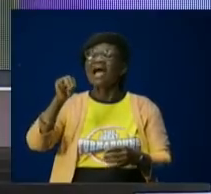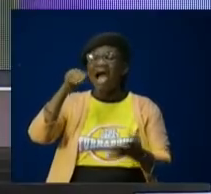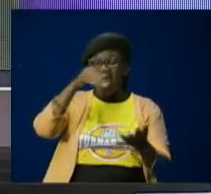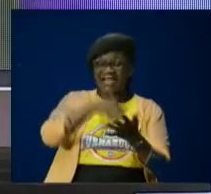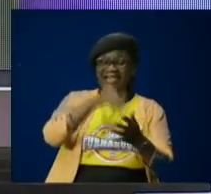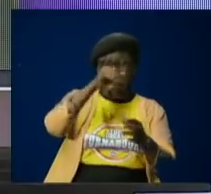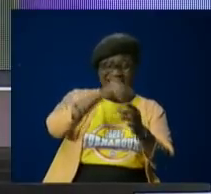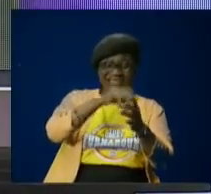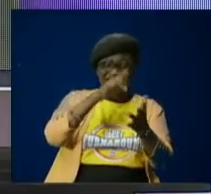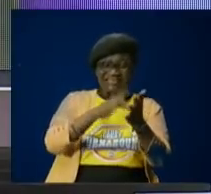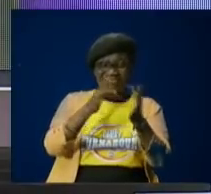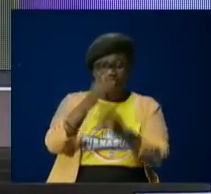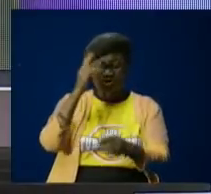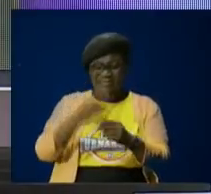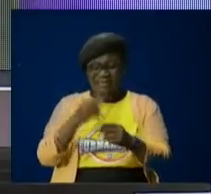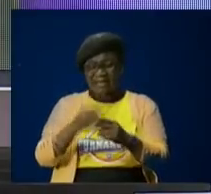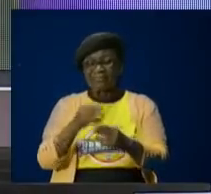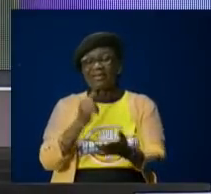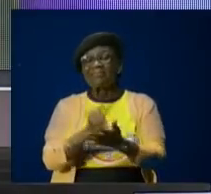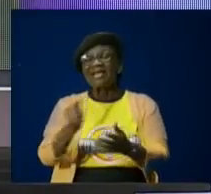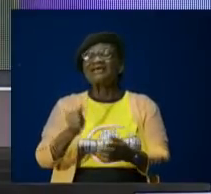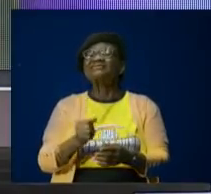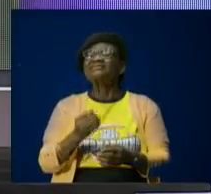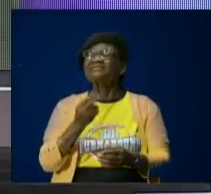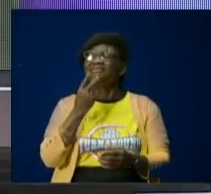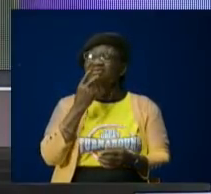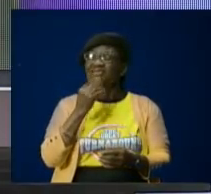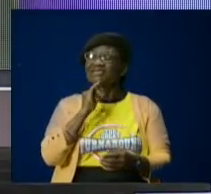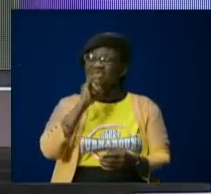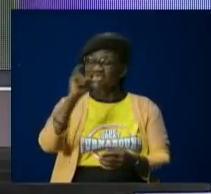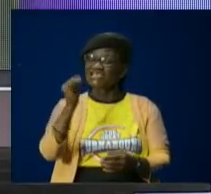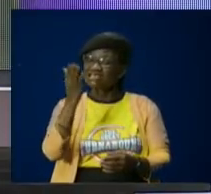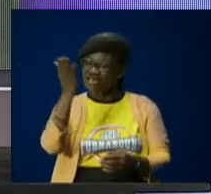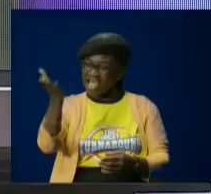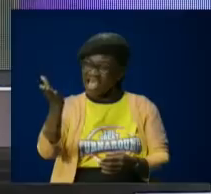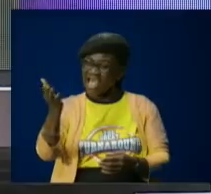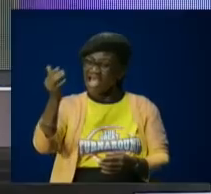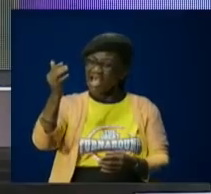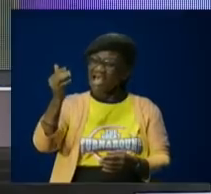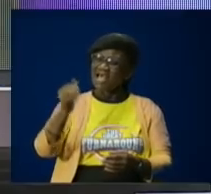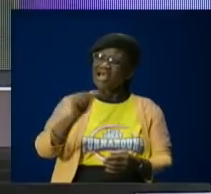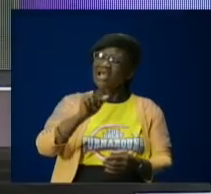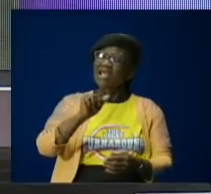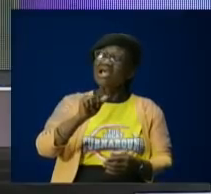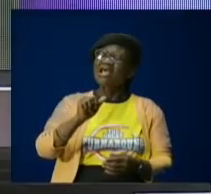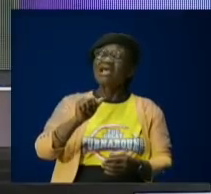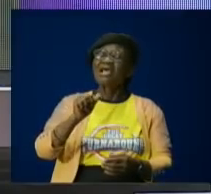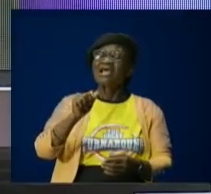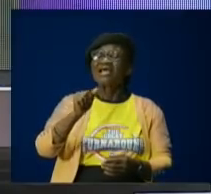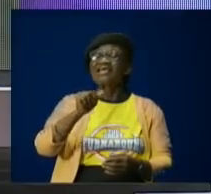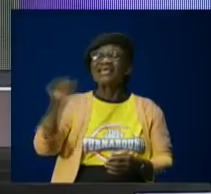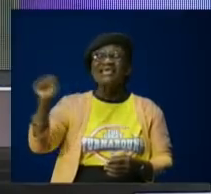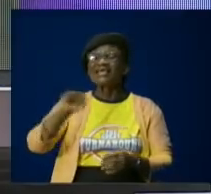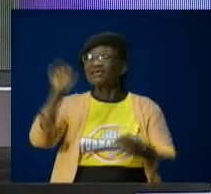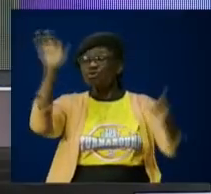Amen. Is there a storm brewing against your destiny?